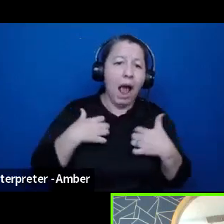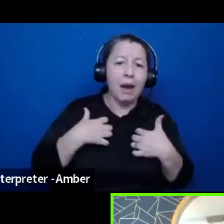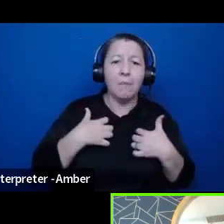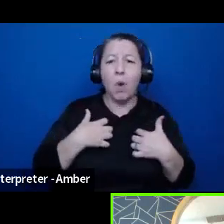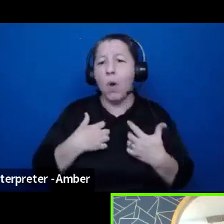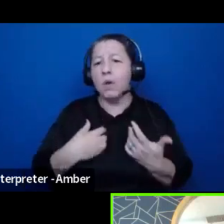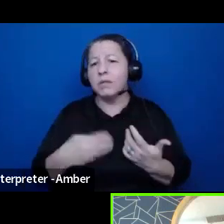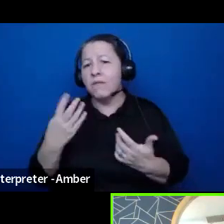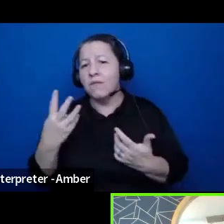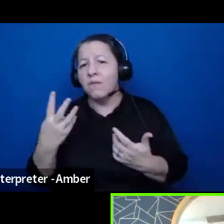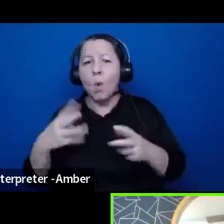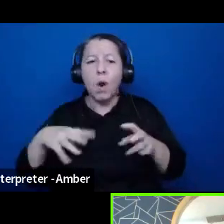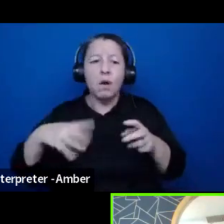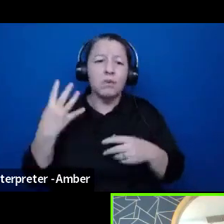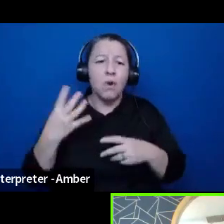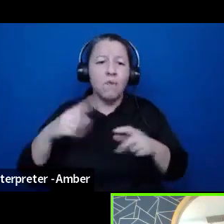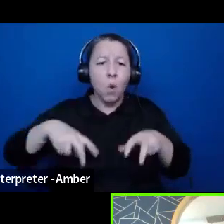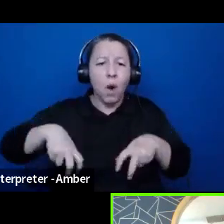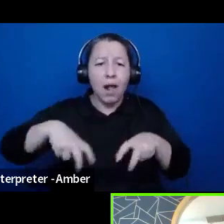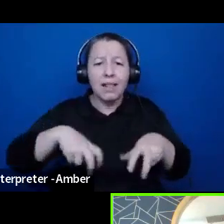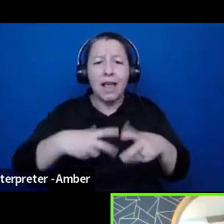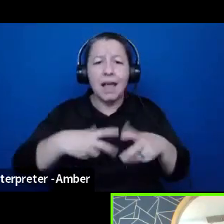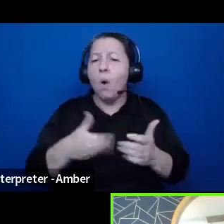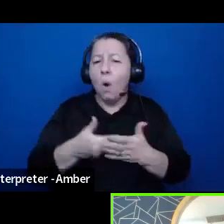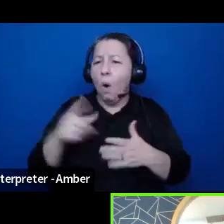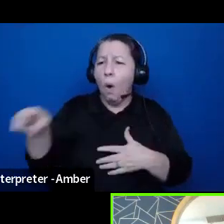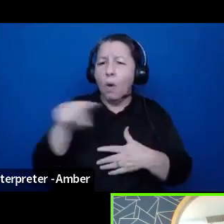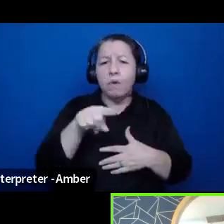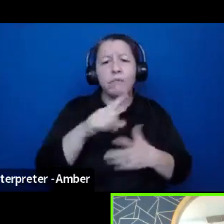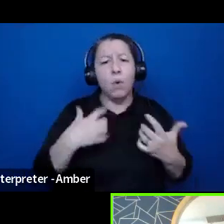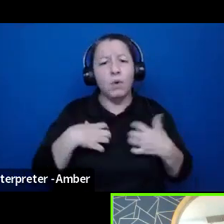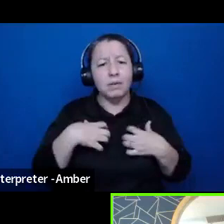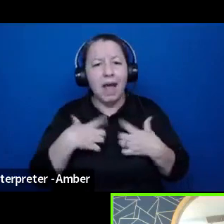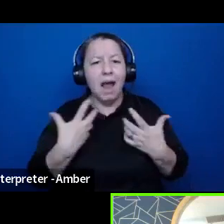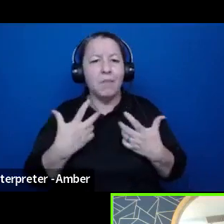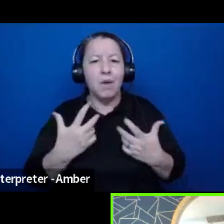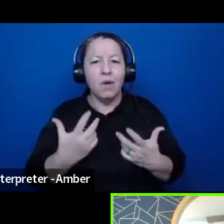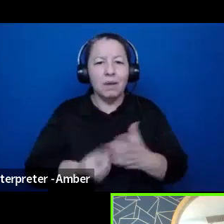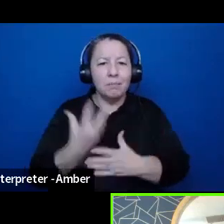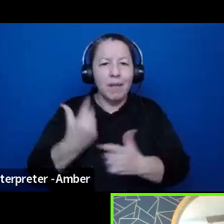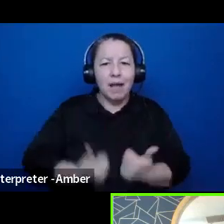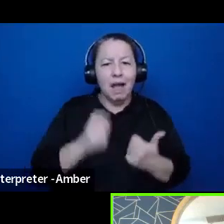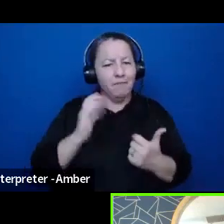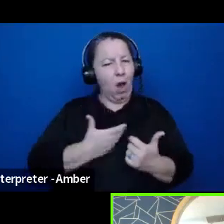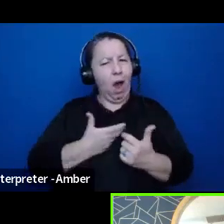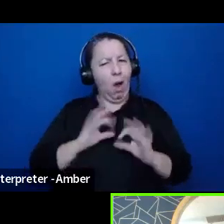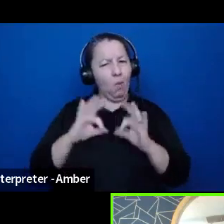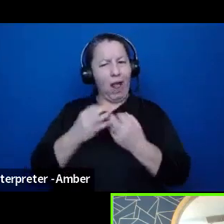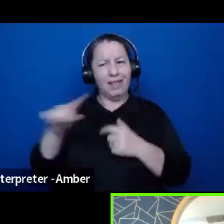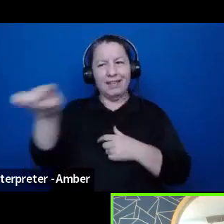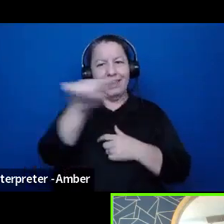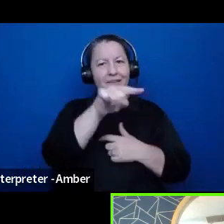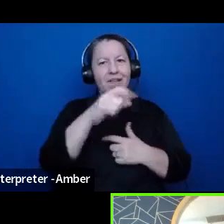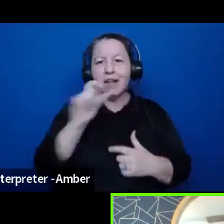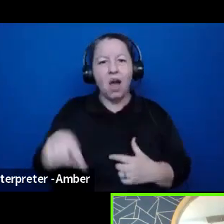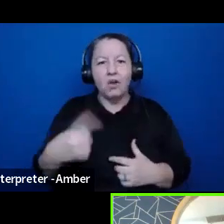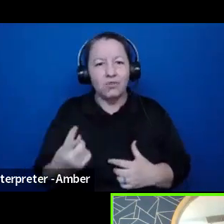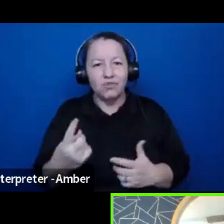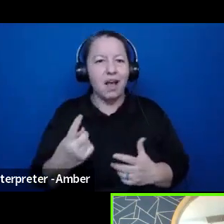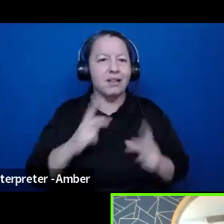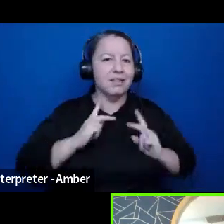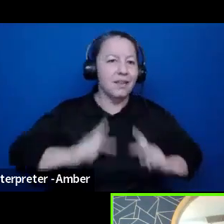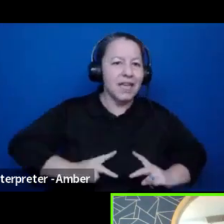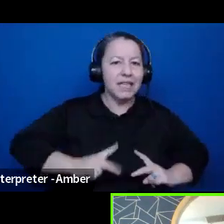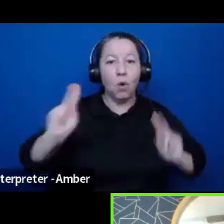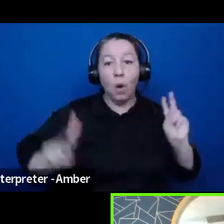all of those are our relatives. And so it's not only the physical, you know, human